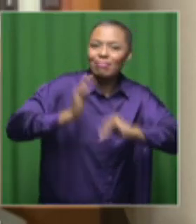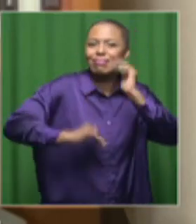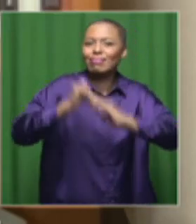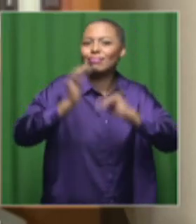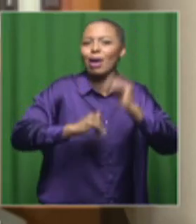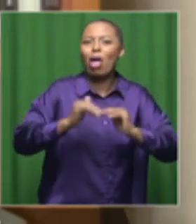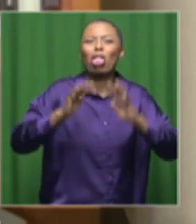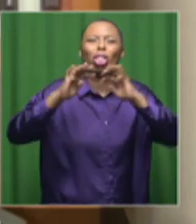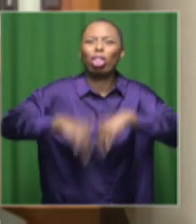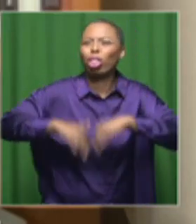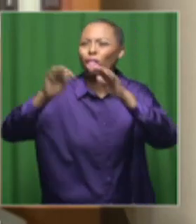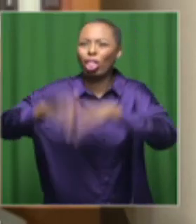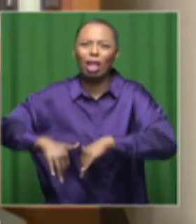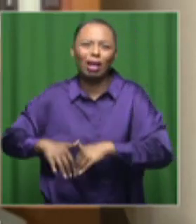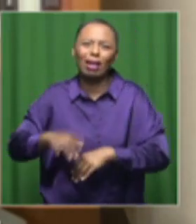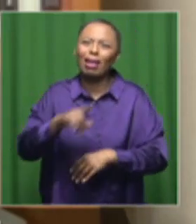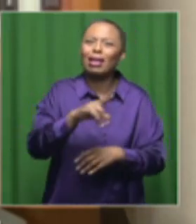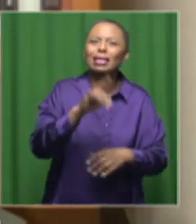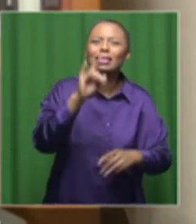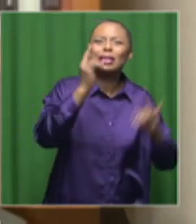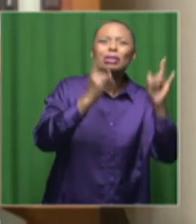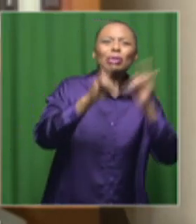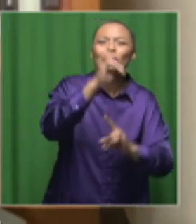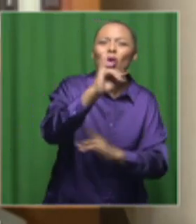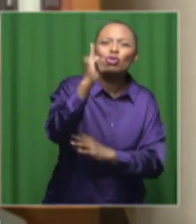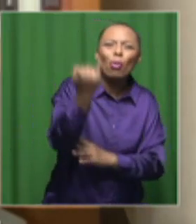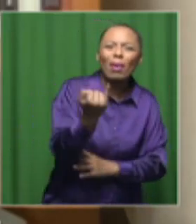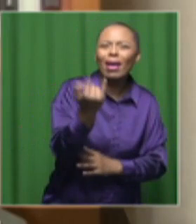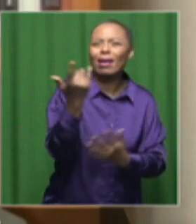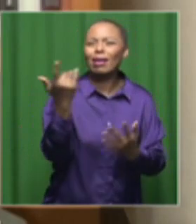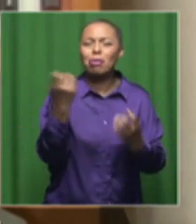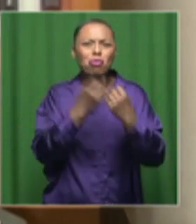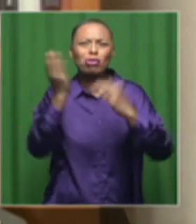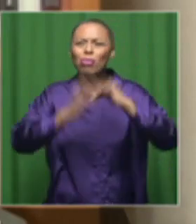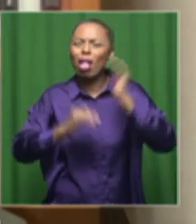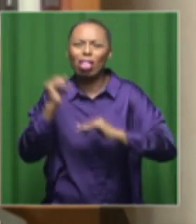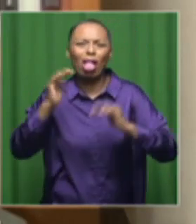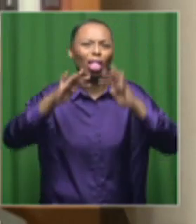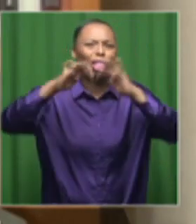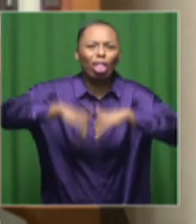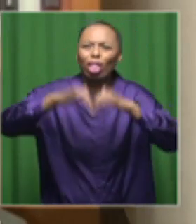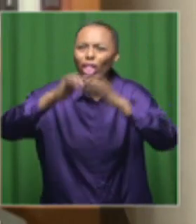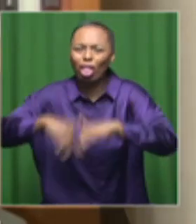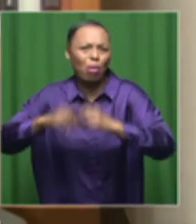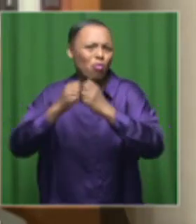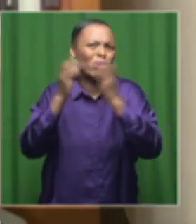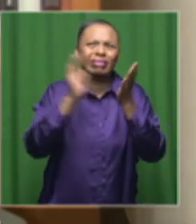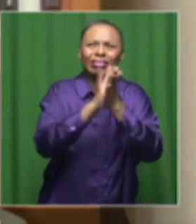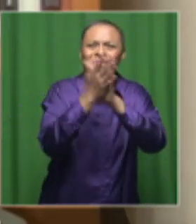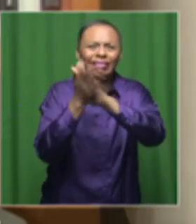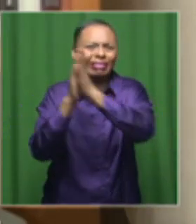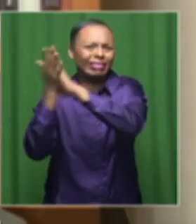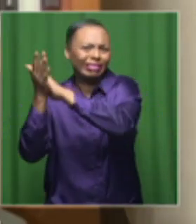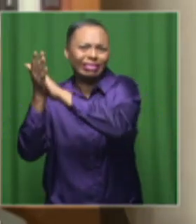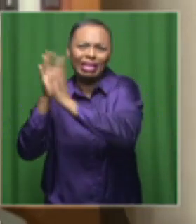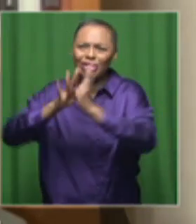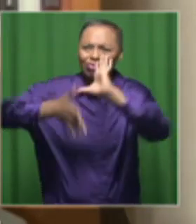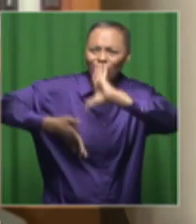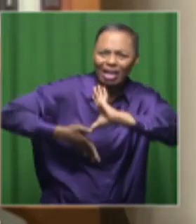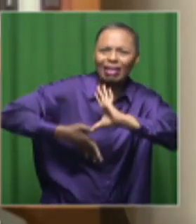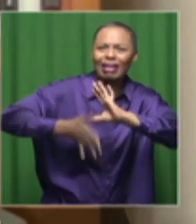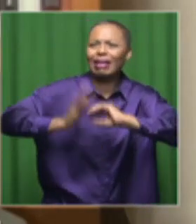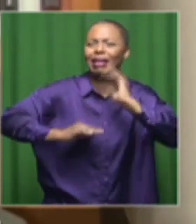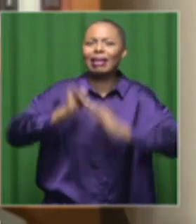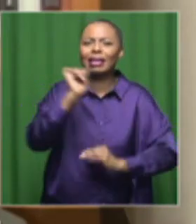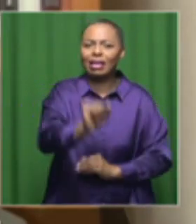major cities like Johannesburg and what you call it, and Tshwane. I was talking to someone recently before the